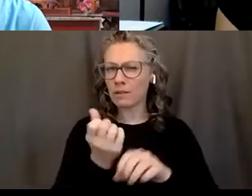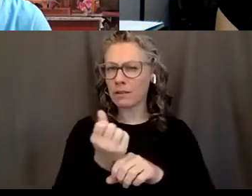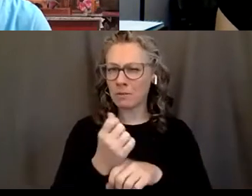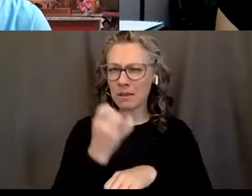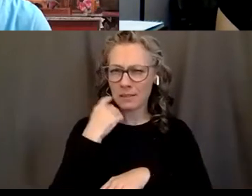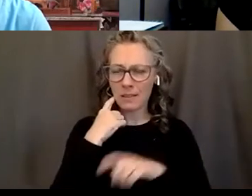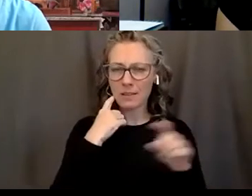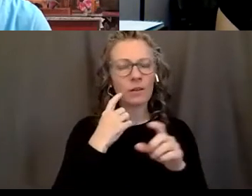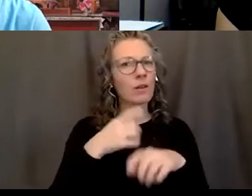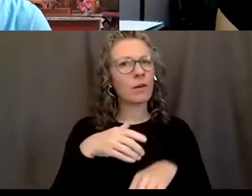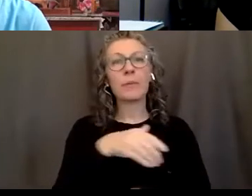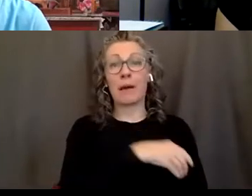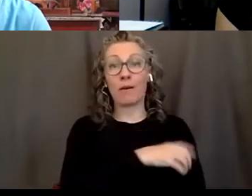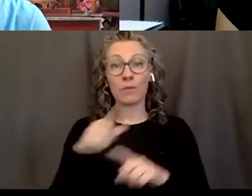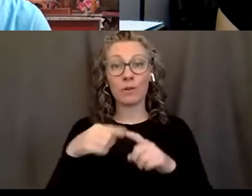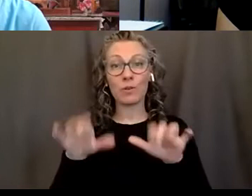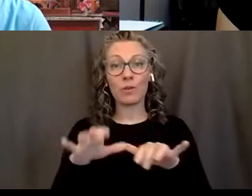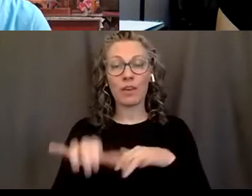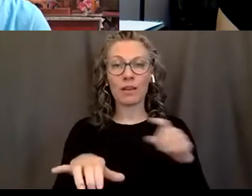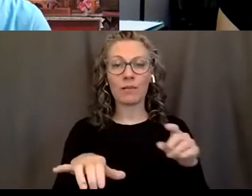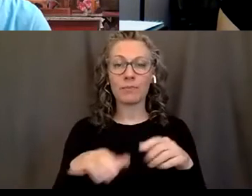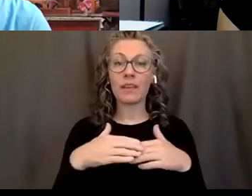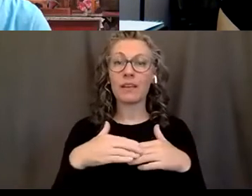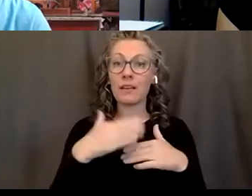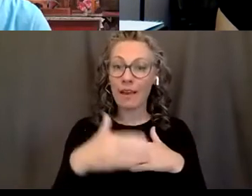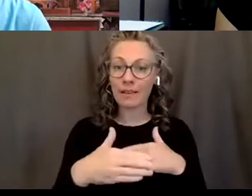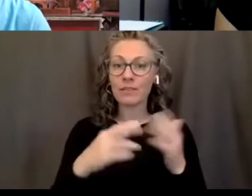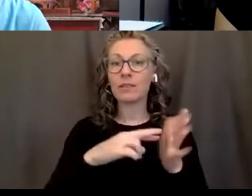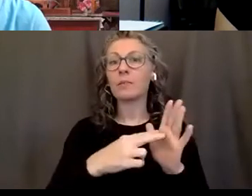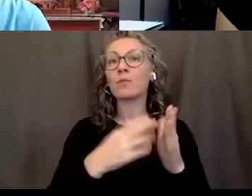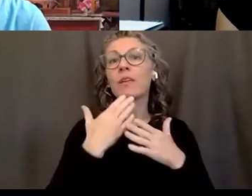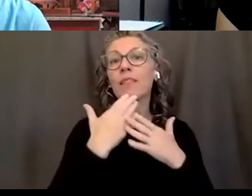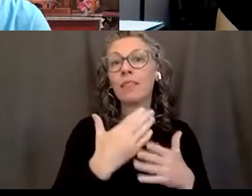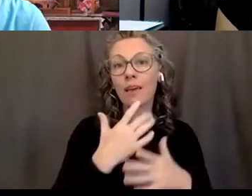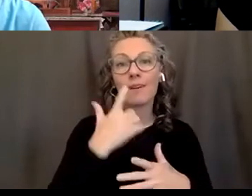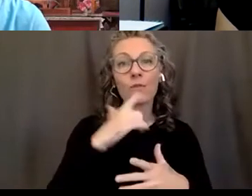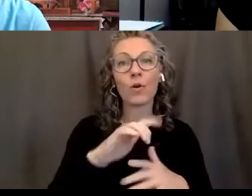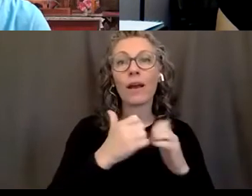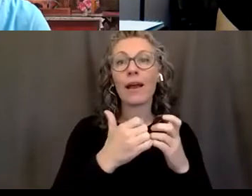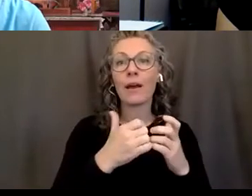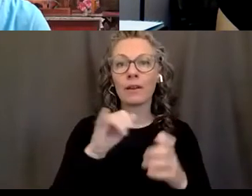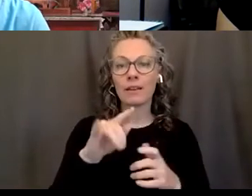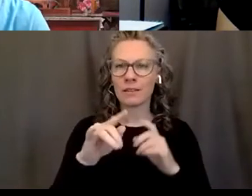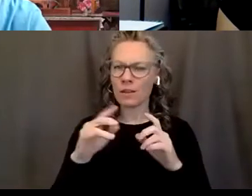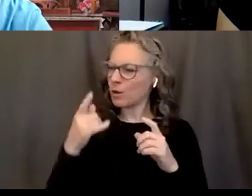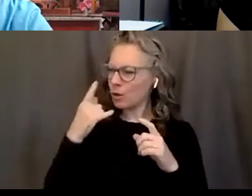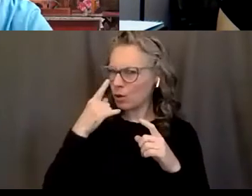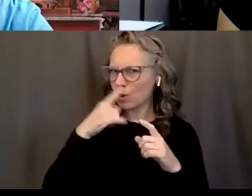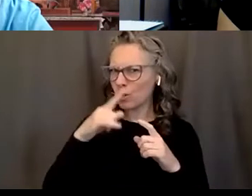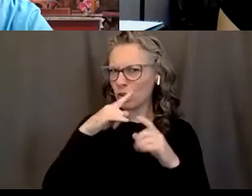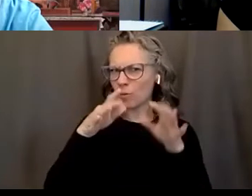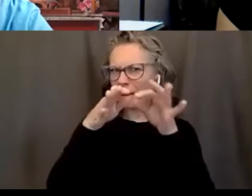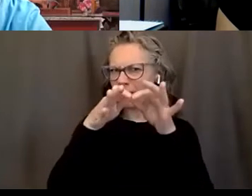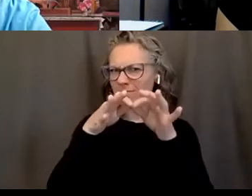so powerful when you do that, because on the next step, you're giving thanks for it the way you want it to be. Maybe, can you just rephrase like what the question was in the